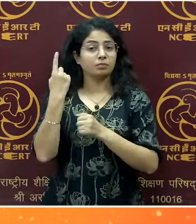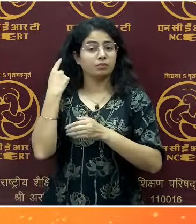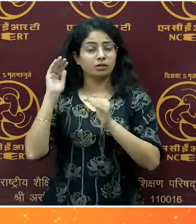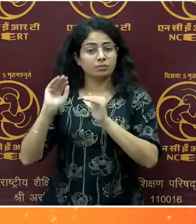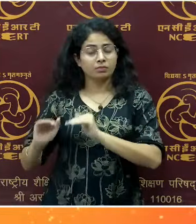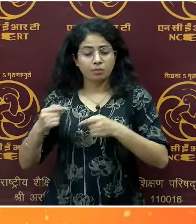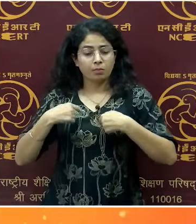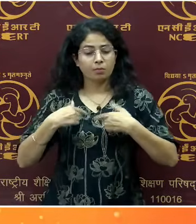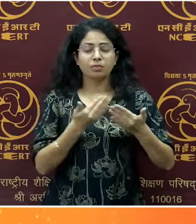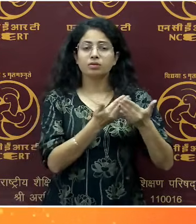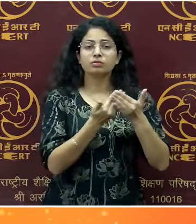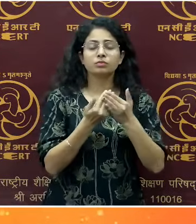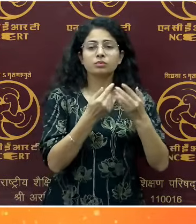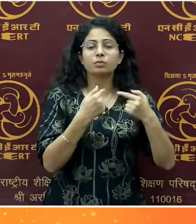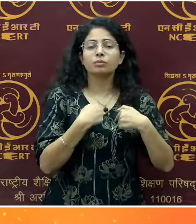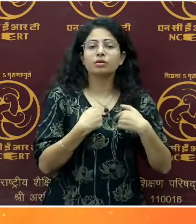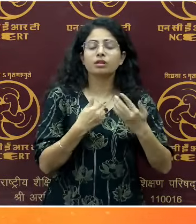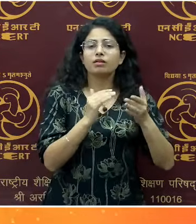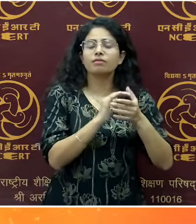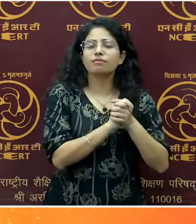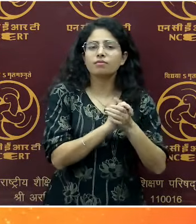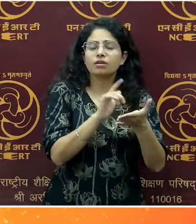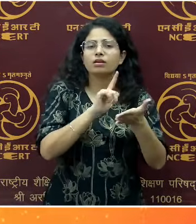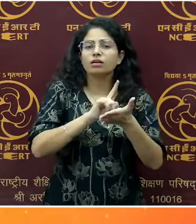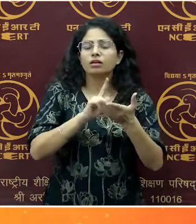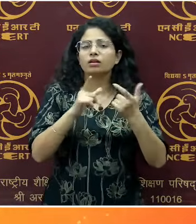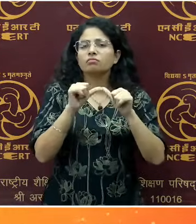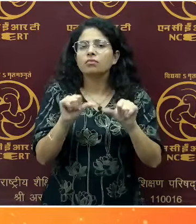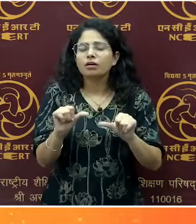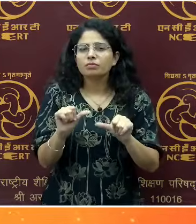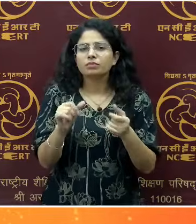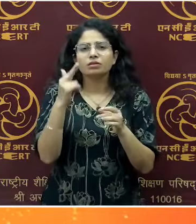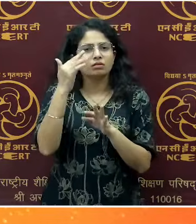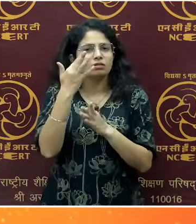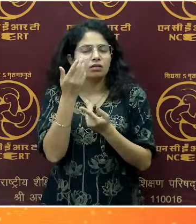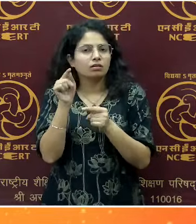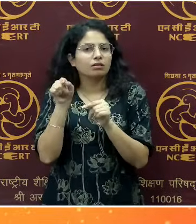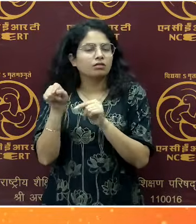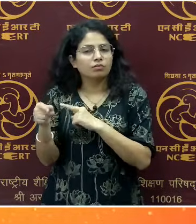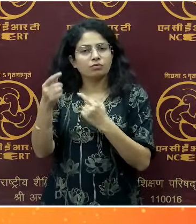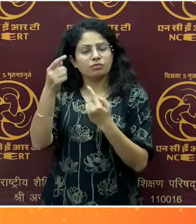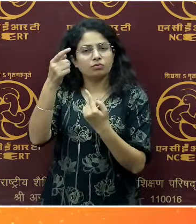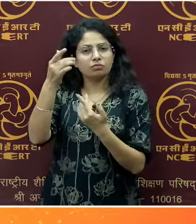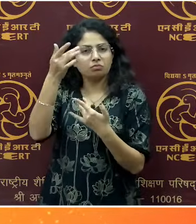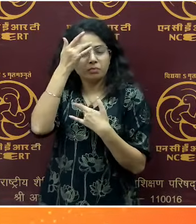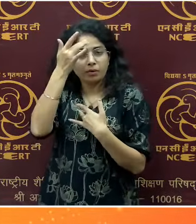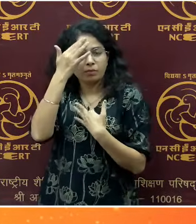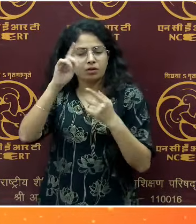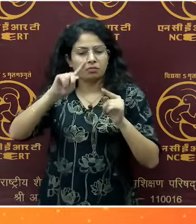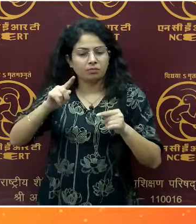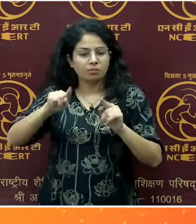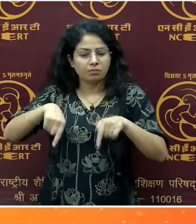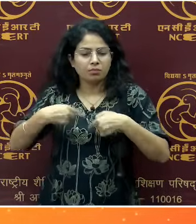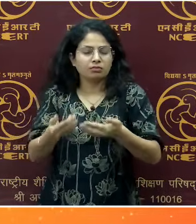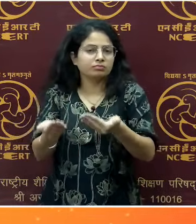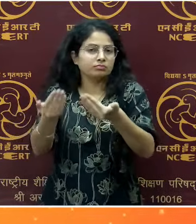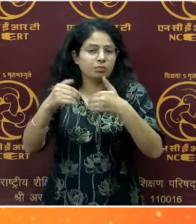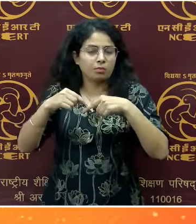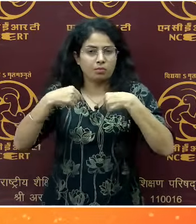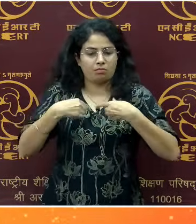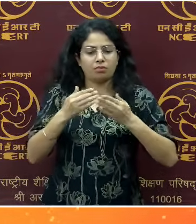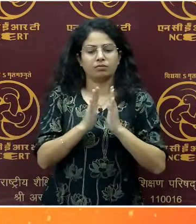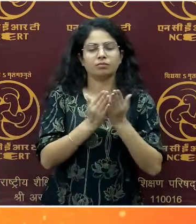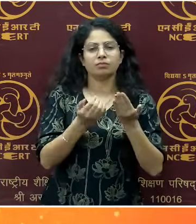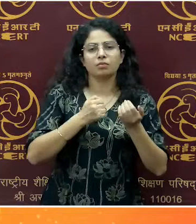of my friends was absent because she was not well. And when she came back school the other day, I gave her my notebooks to complete